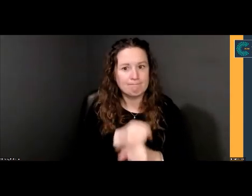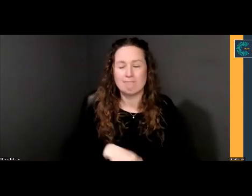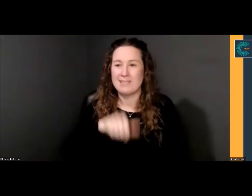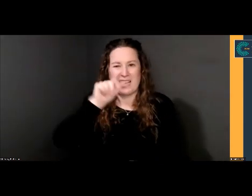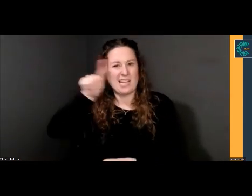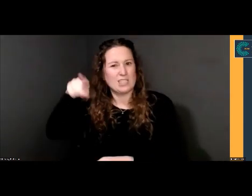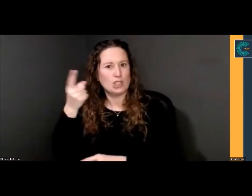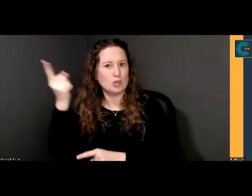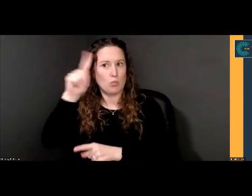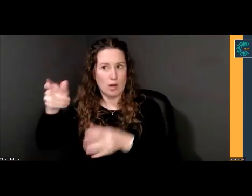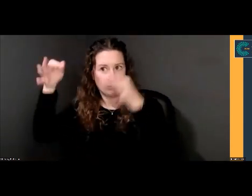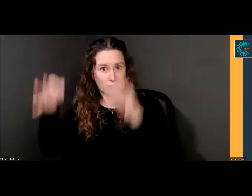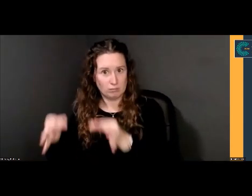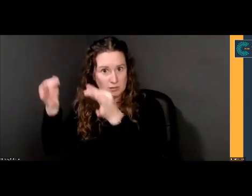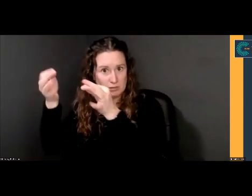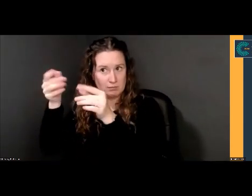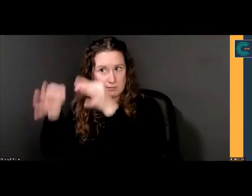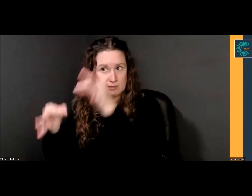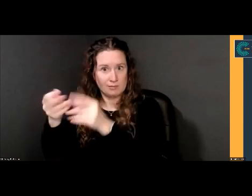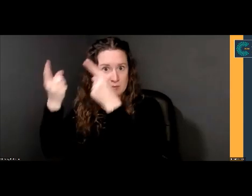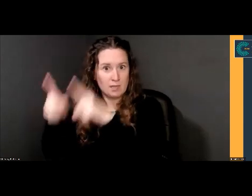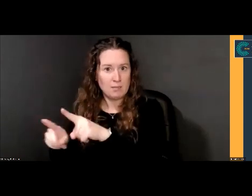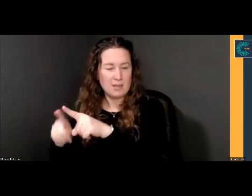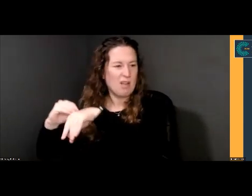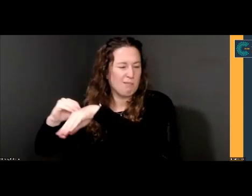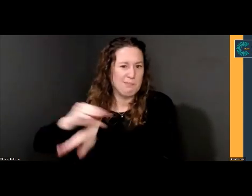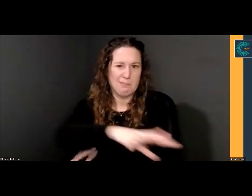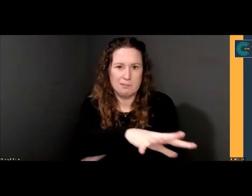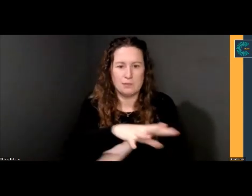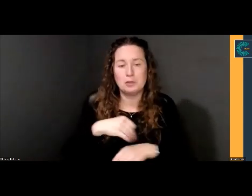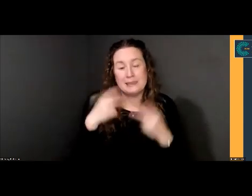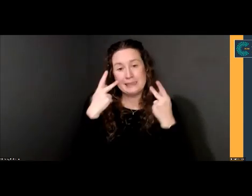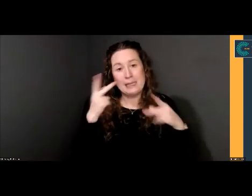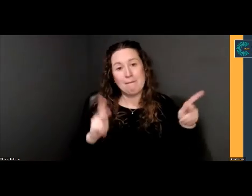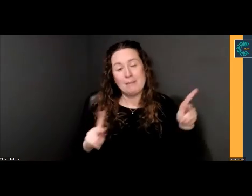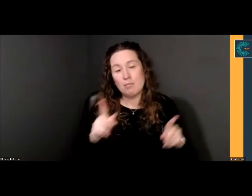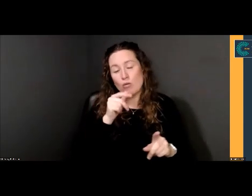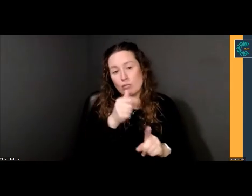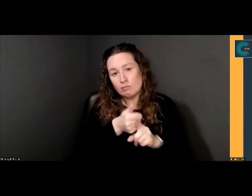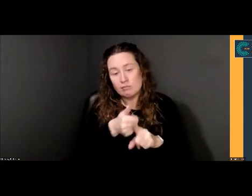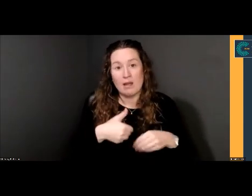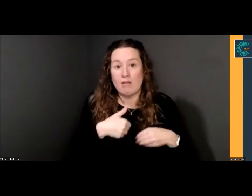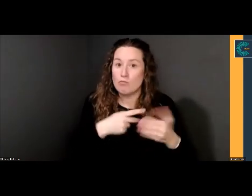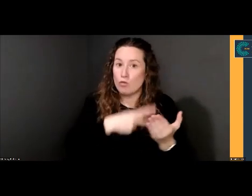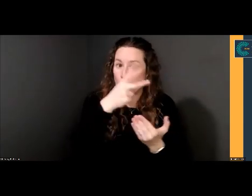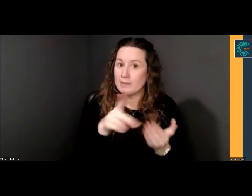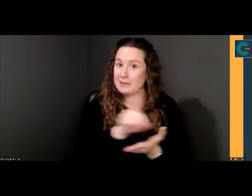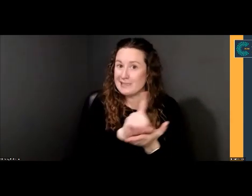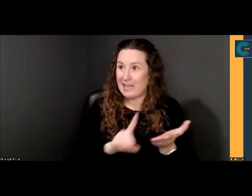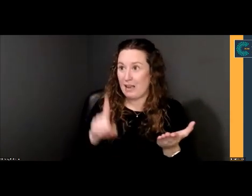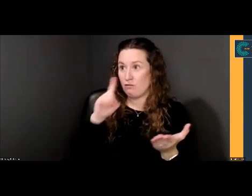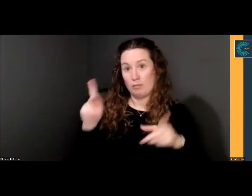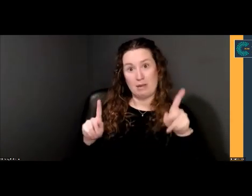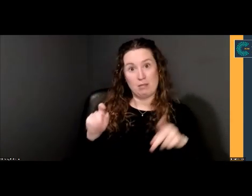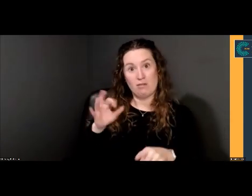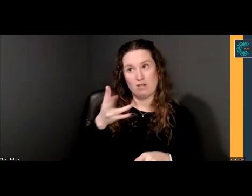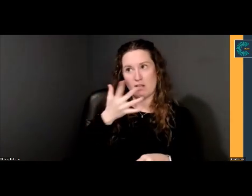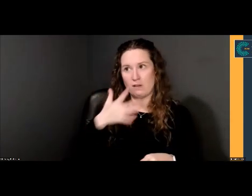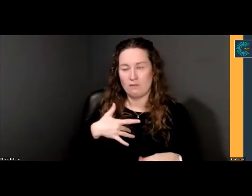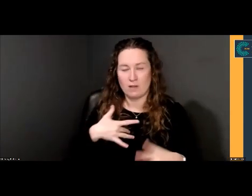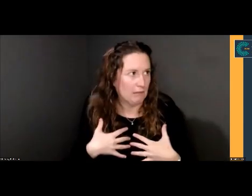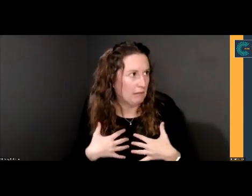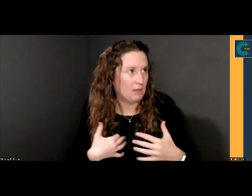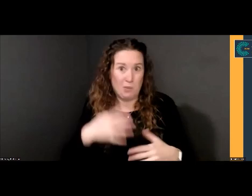itself. So, for example, these chilling effects are causing people with programs designed for people of color to fear getting